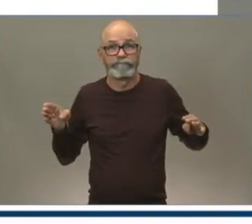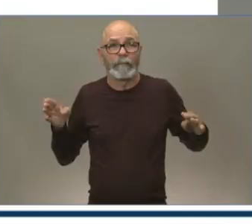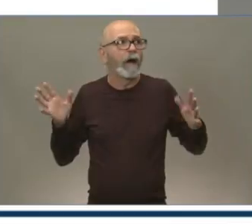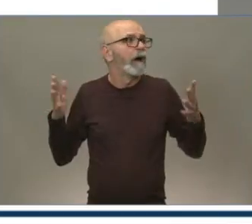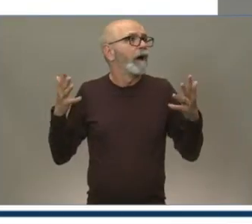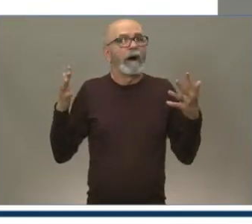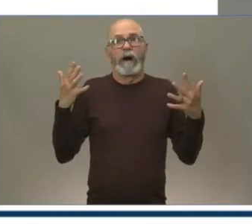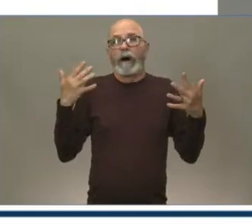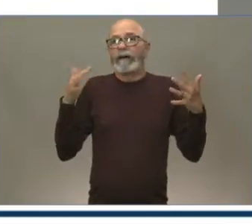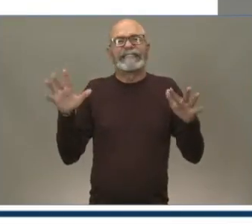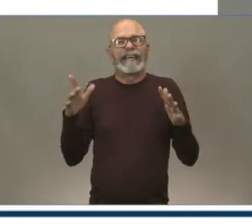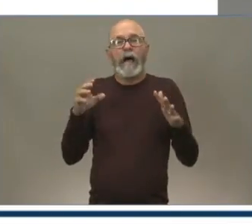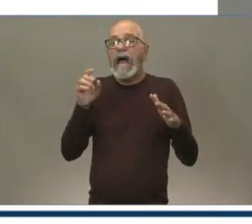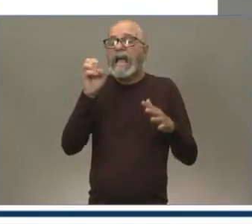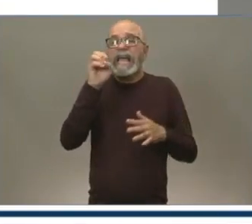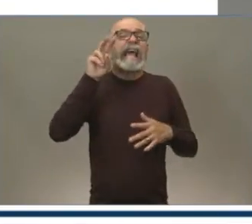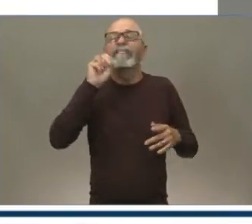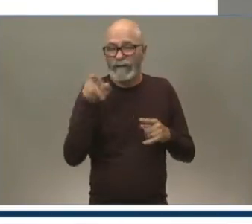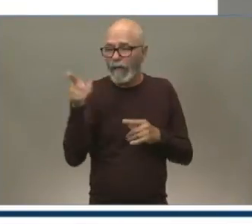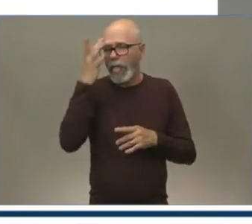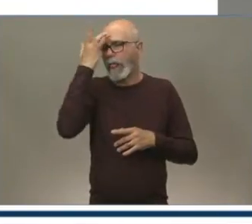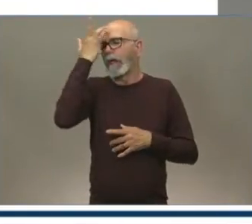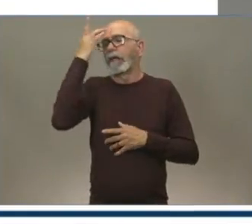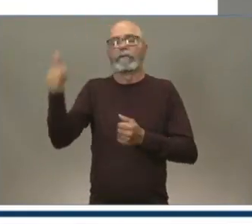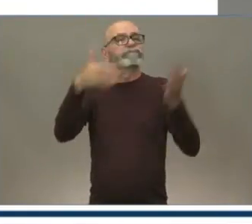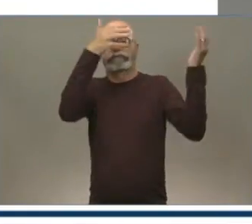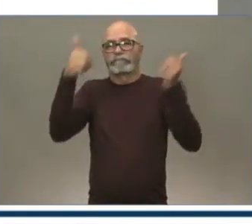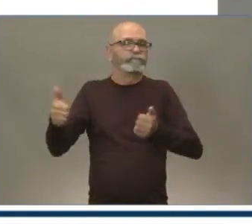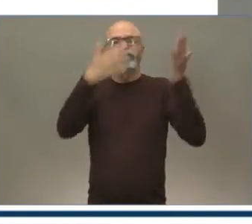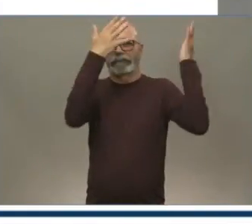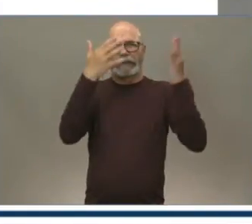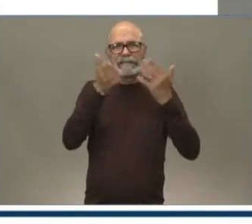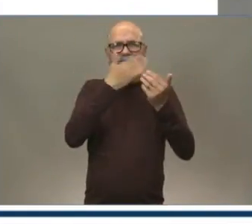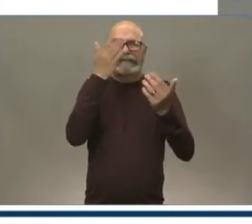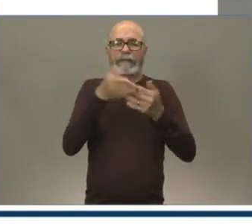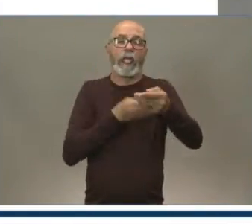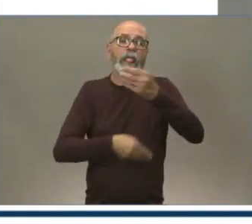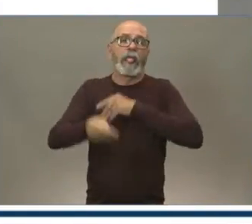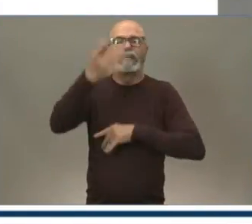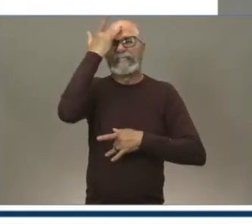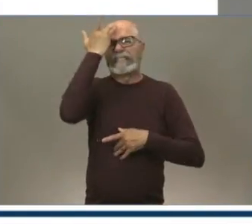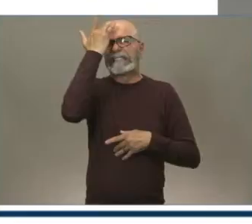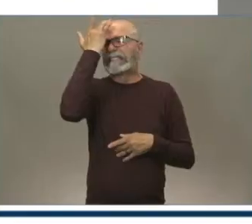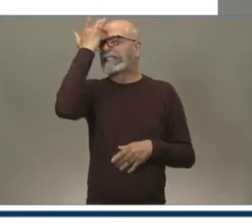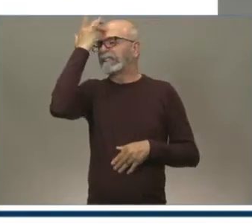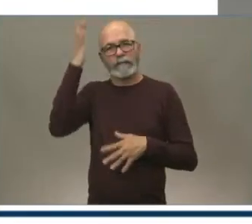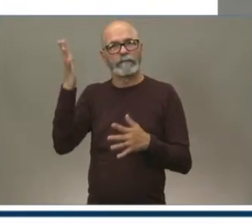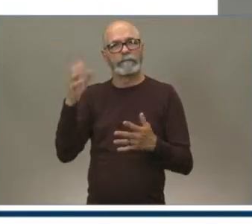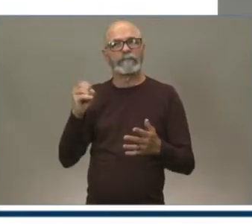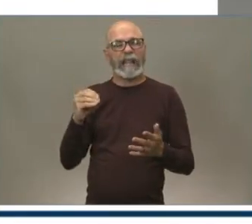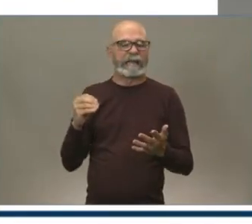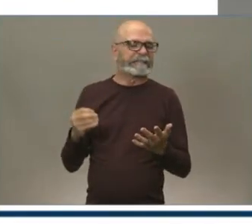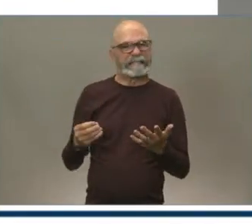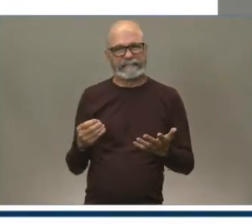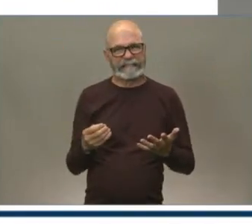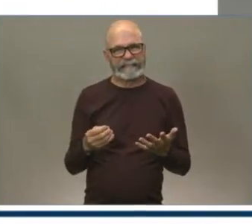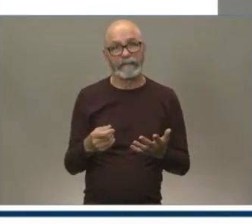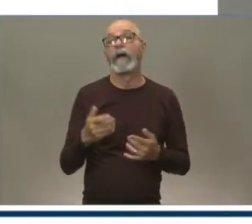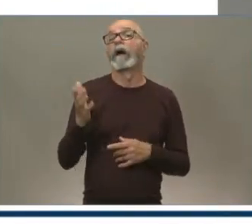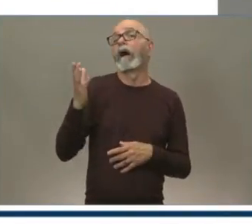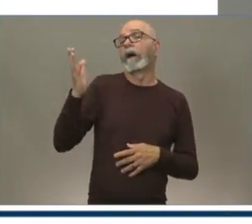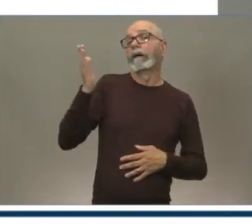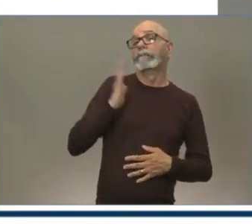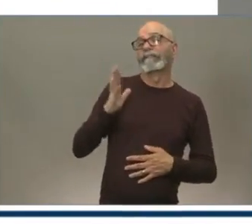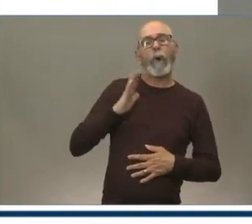infectious, more able to spread from person to person. We're also seeing cases where there's much shorter incubation period. So the time between